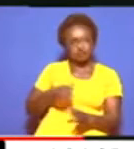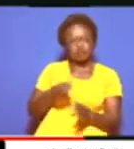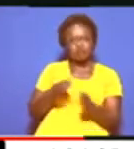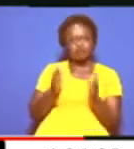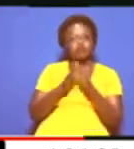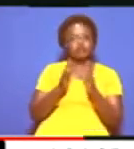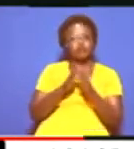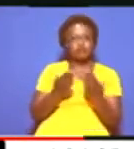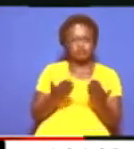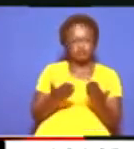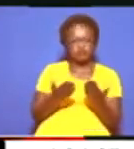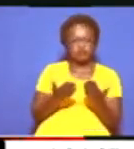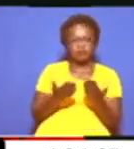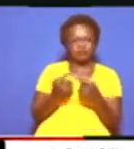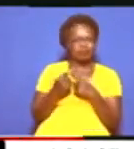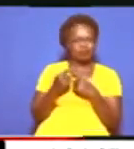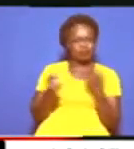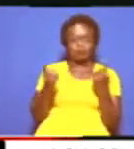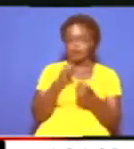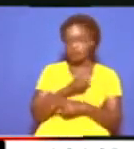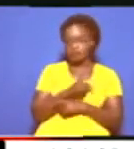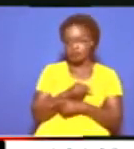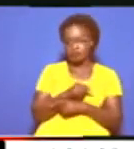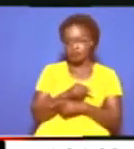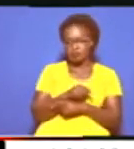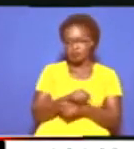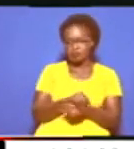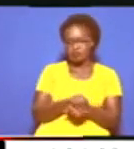having been murdered.